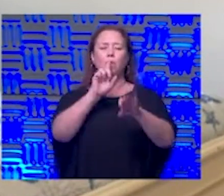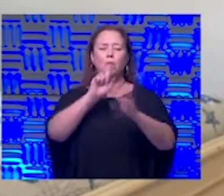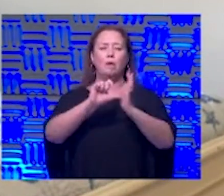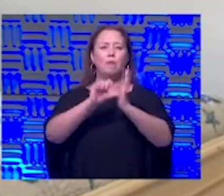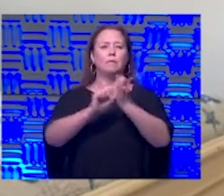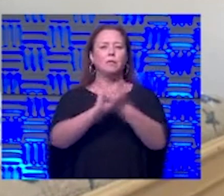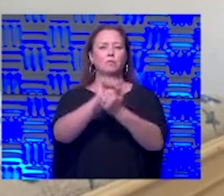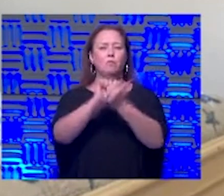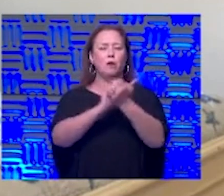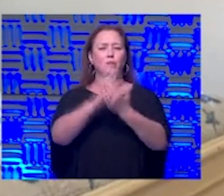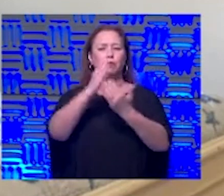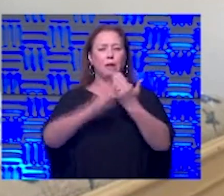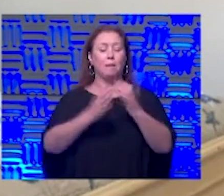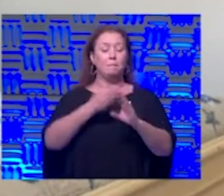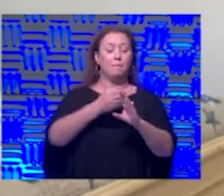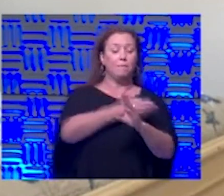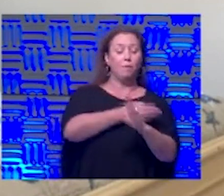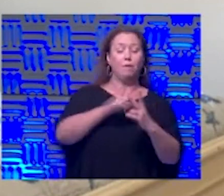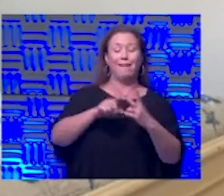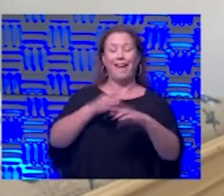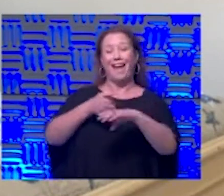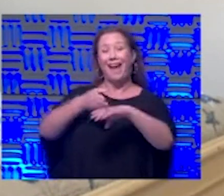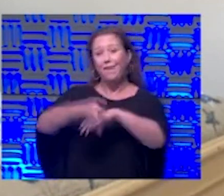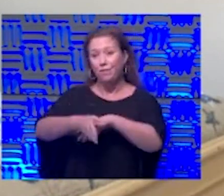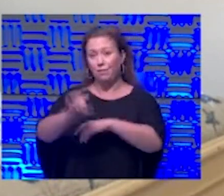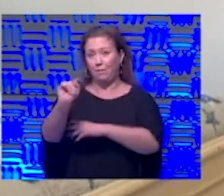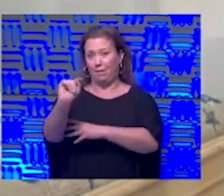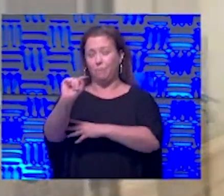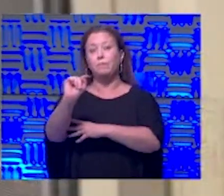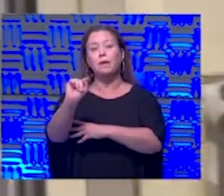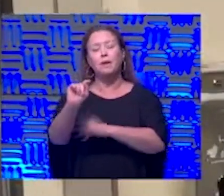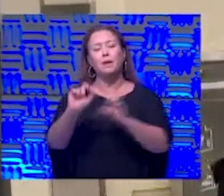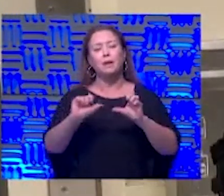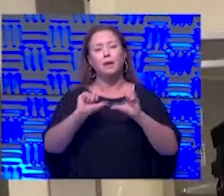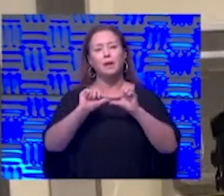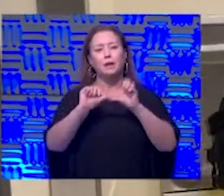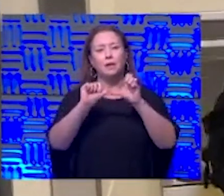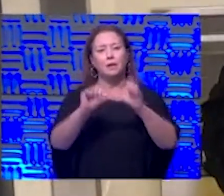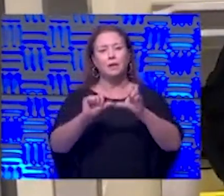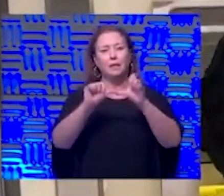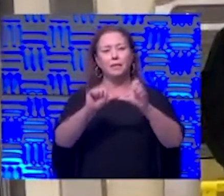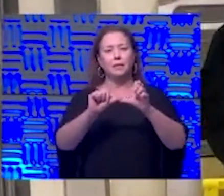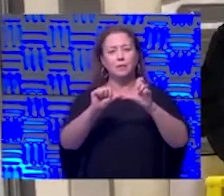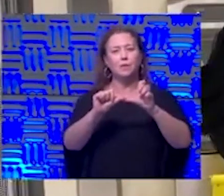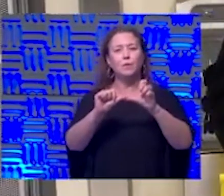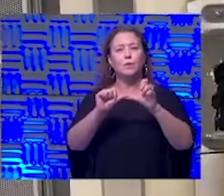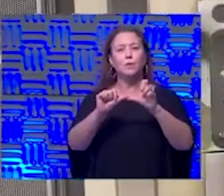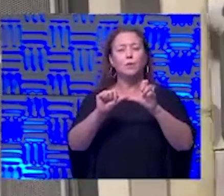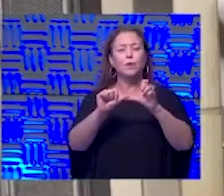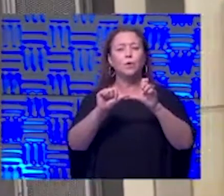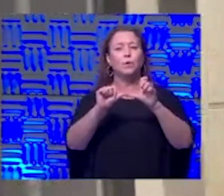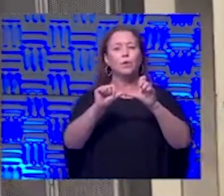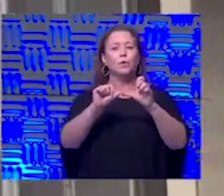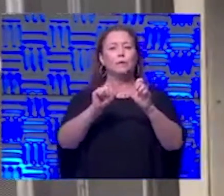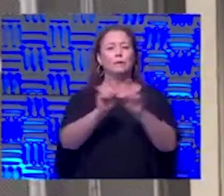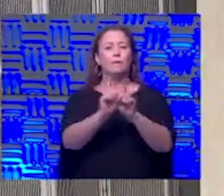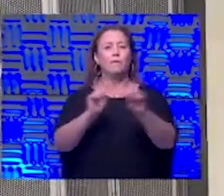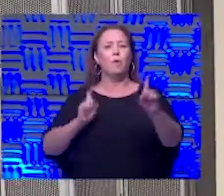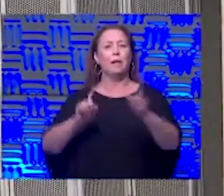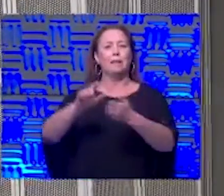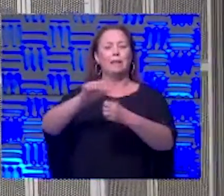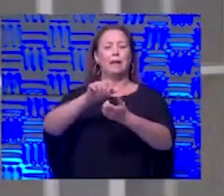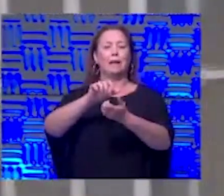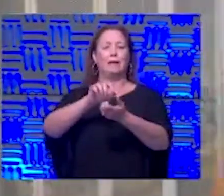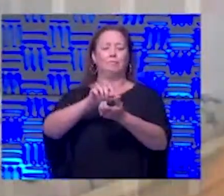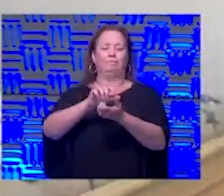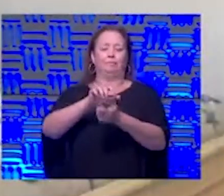hygiene before use, after use, and then continue to stay out of that confined space as